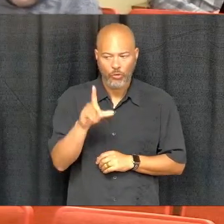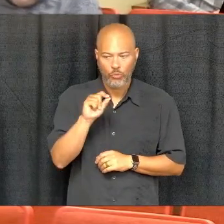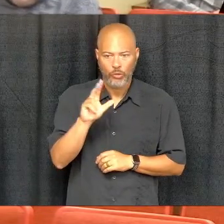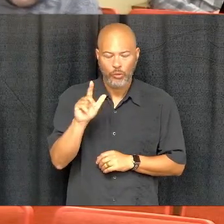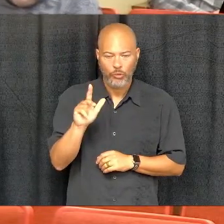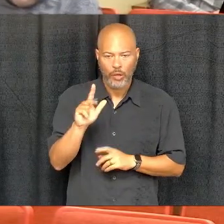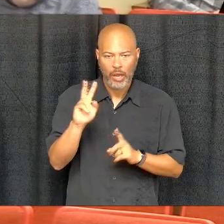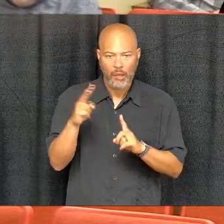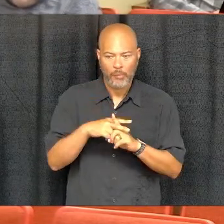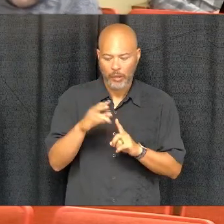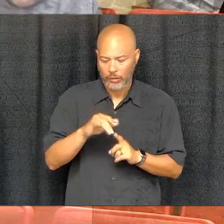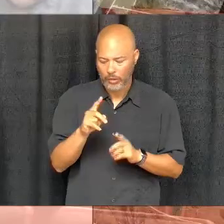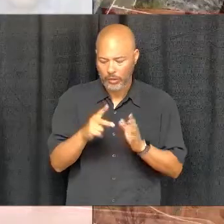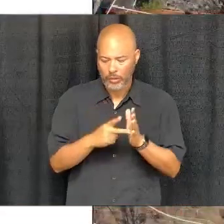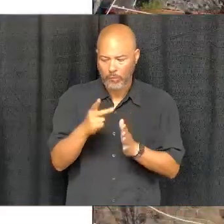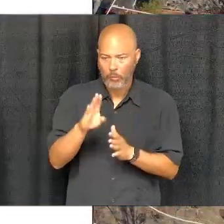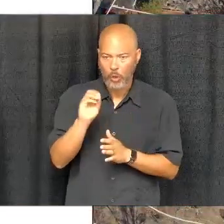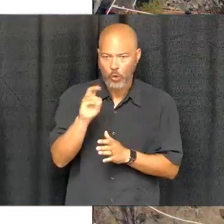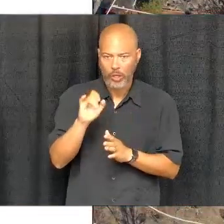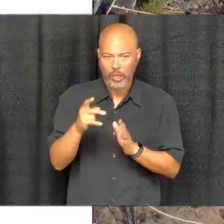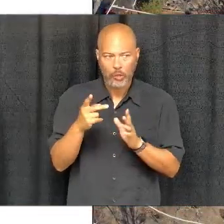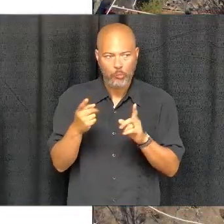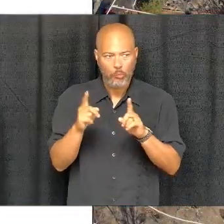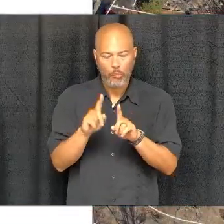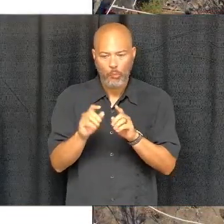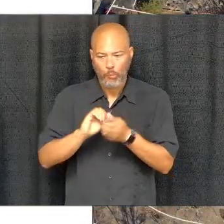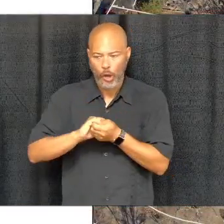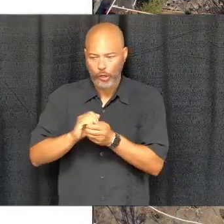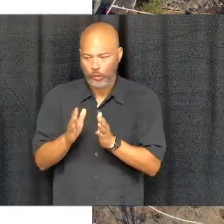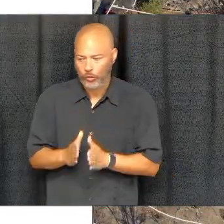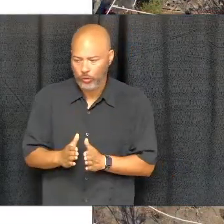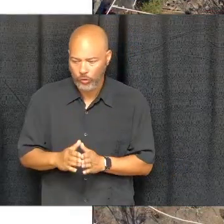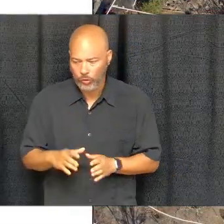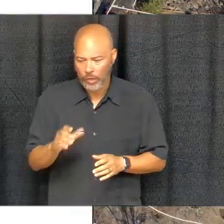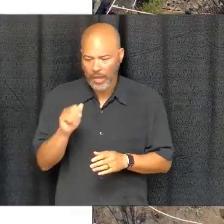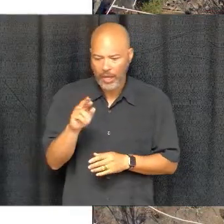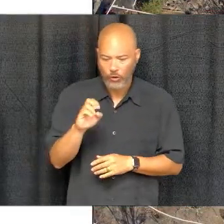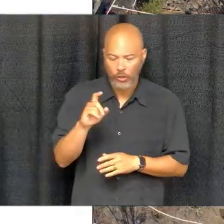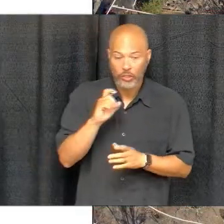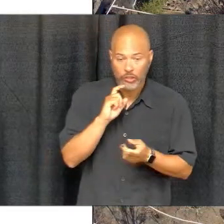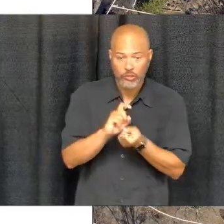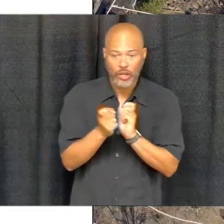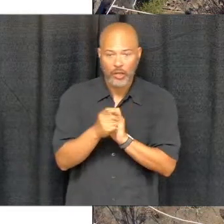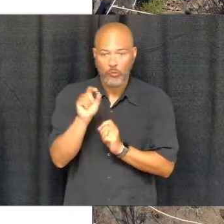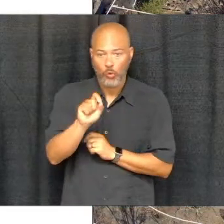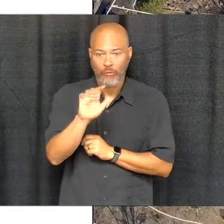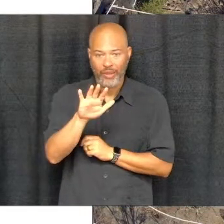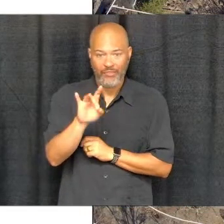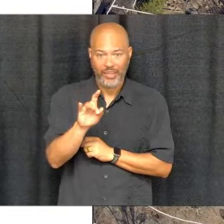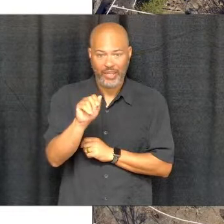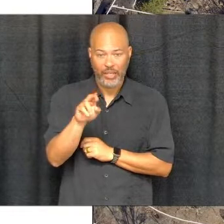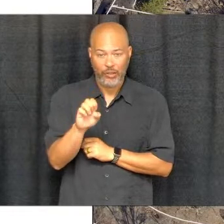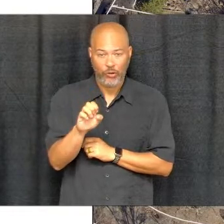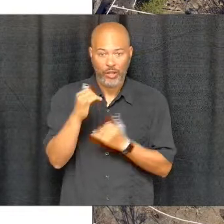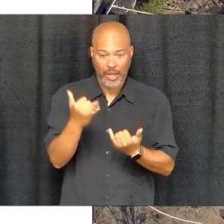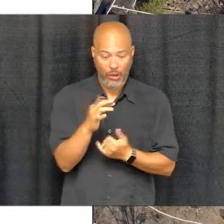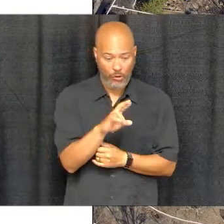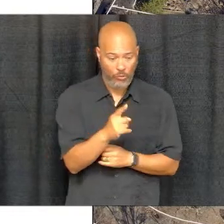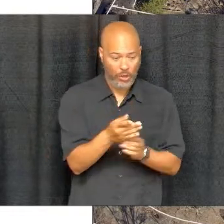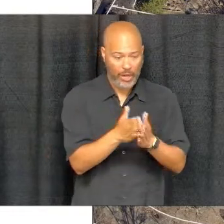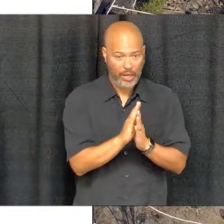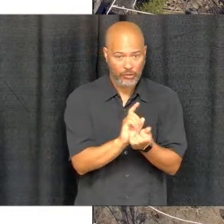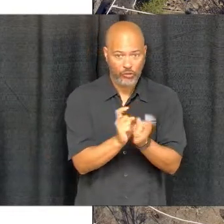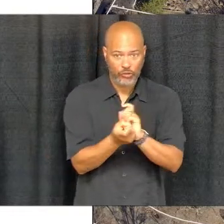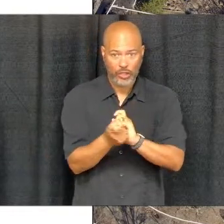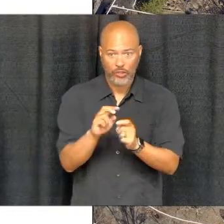2023, application of Double Bogey Partners. Acreage to be rezoned is .58, currently zoned R1 and requesting